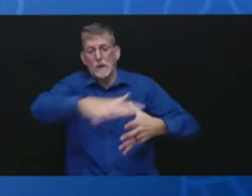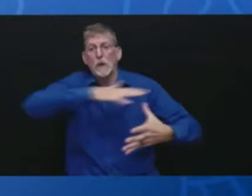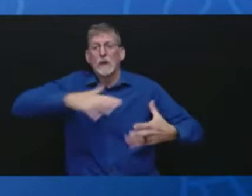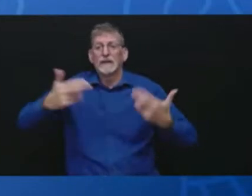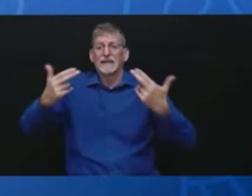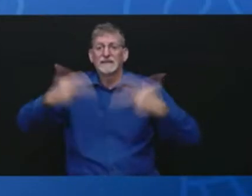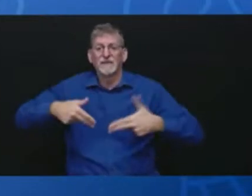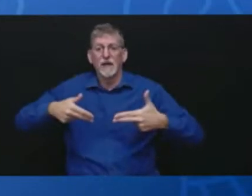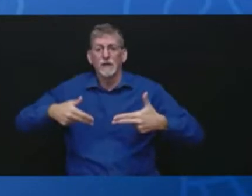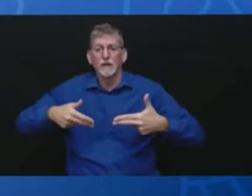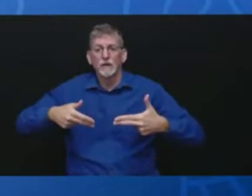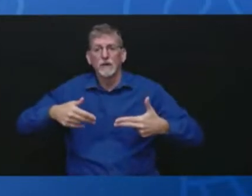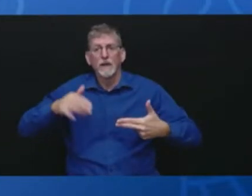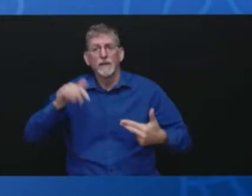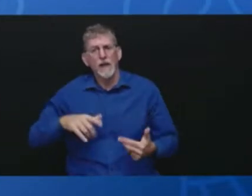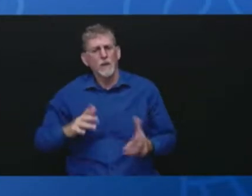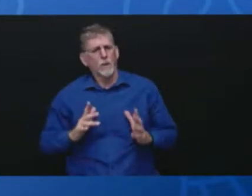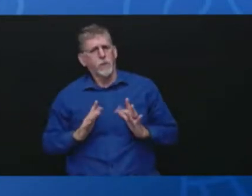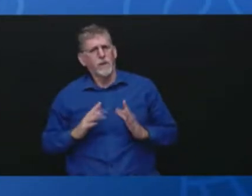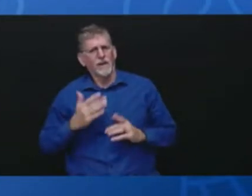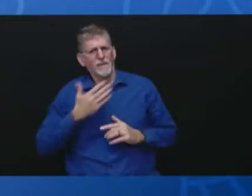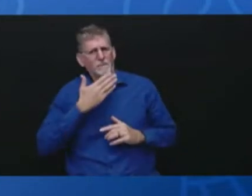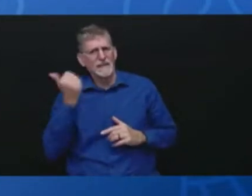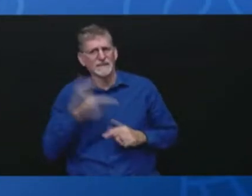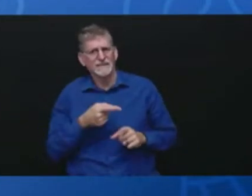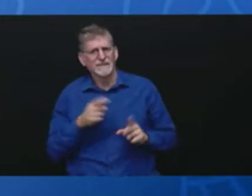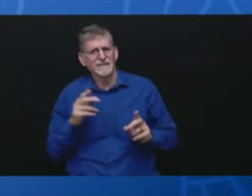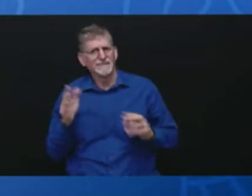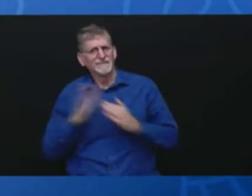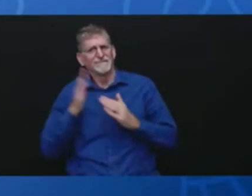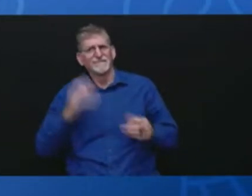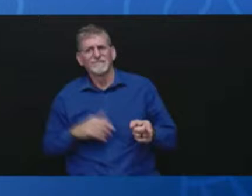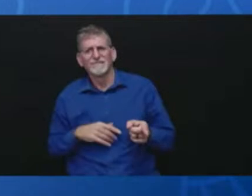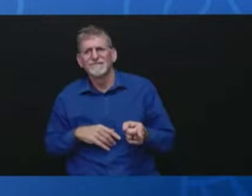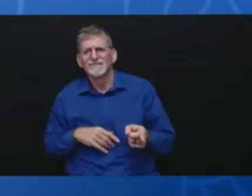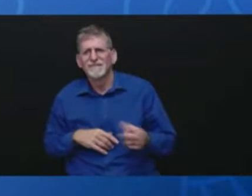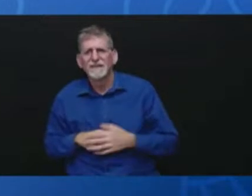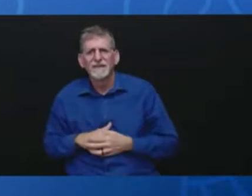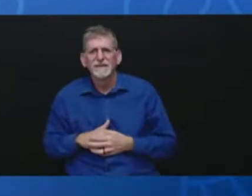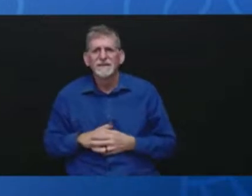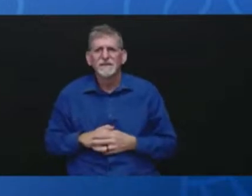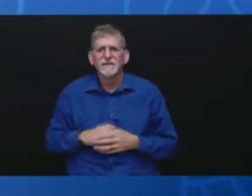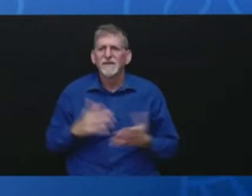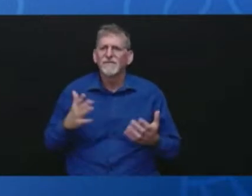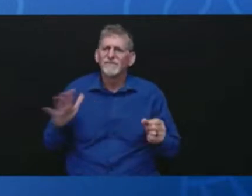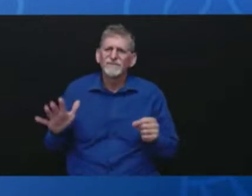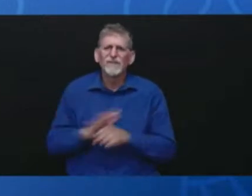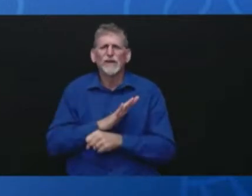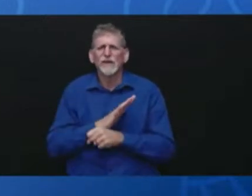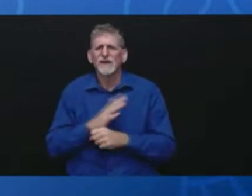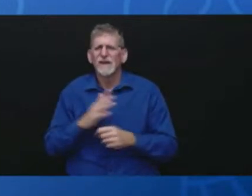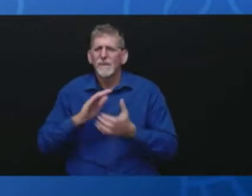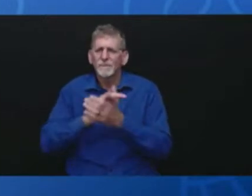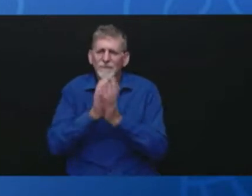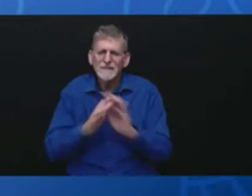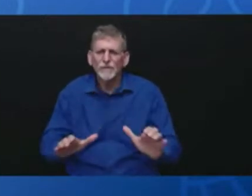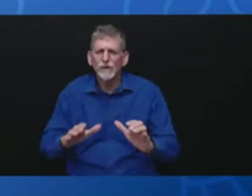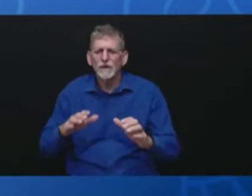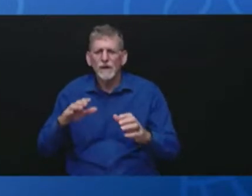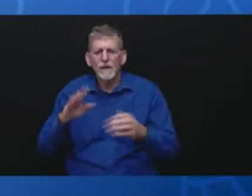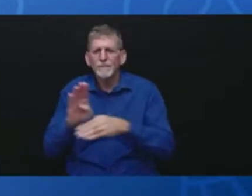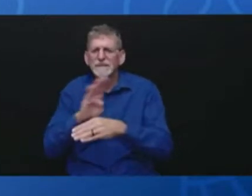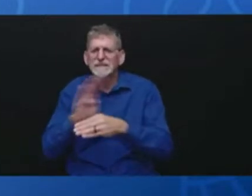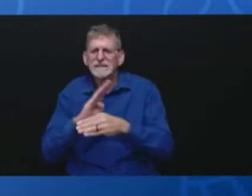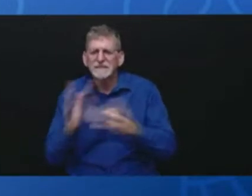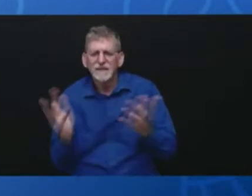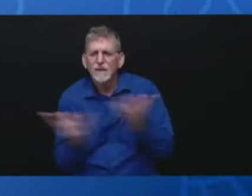There's no other prize. To fully restore peaceful commercial activity. The Black Sea, of course, is key to that. We are